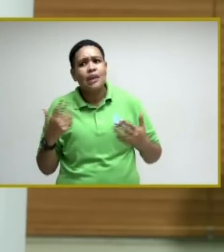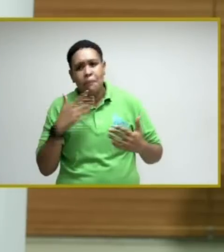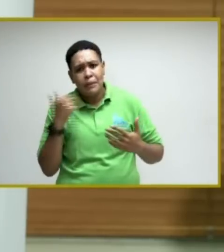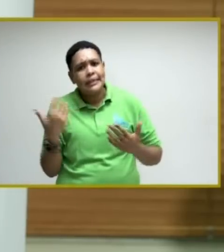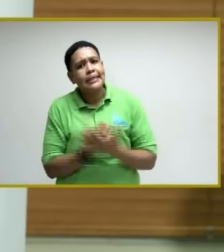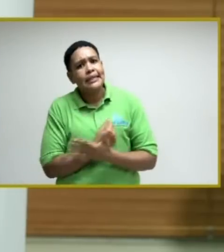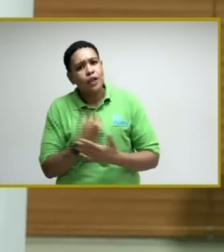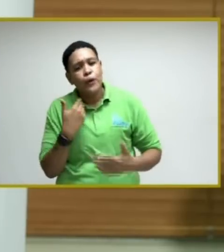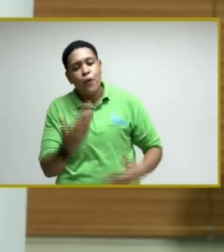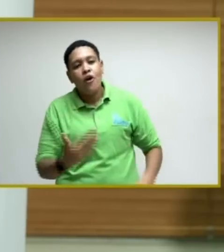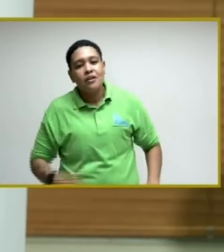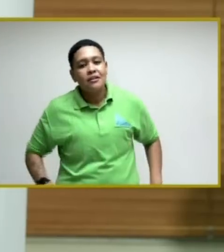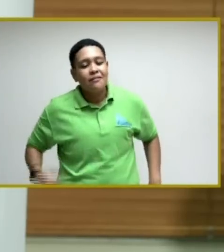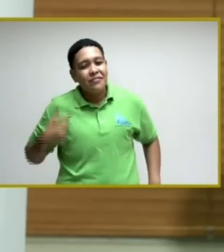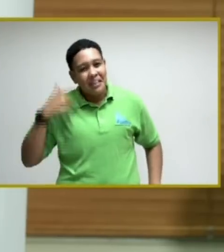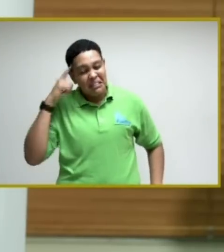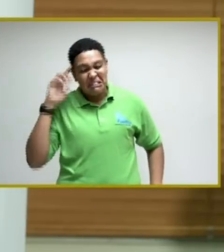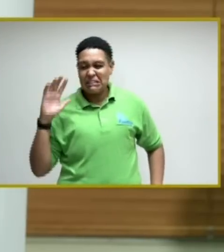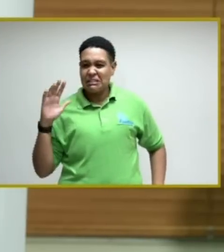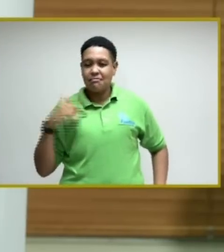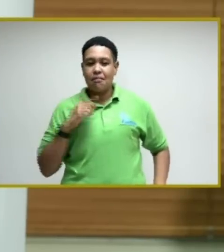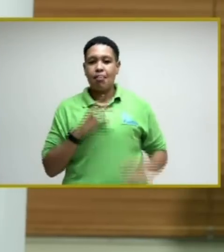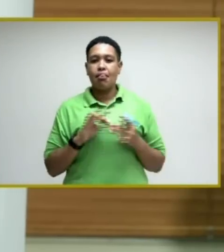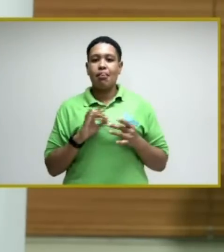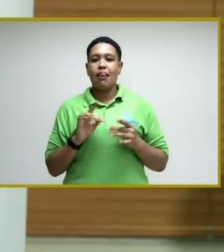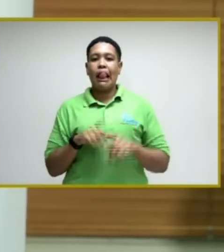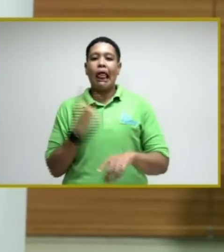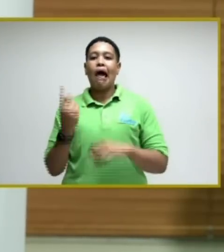out. I think that's it for now. We've been at it for a